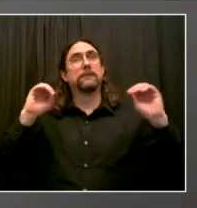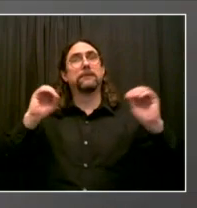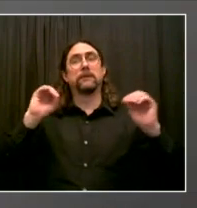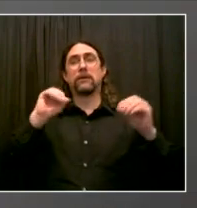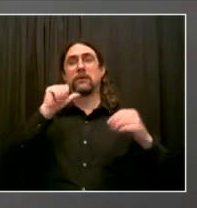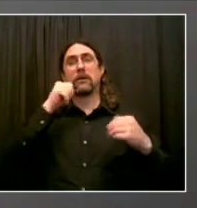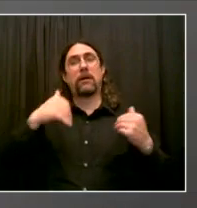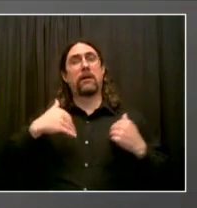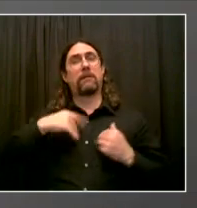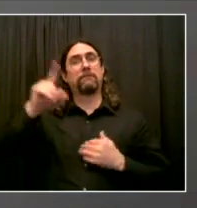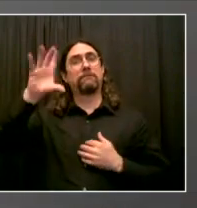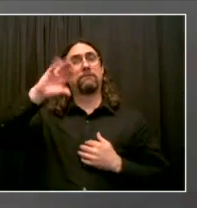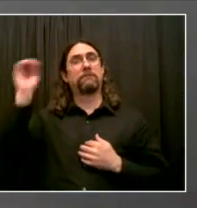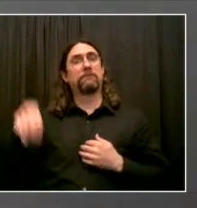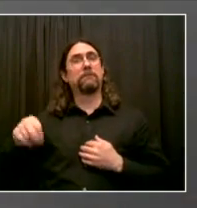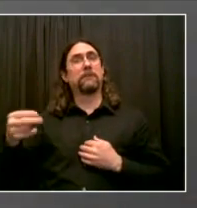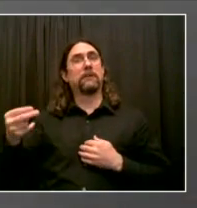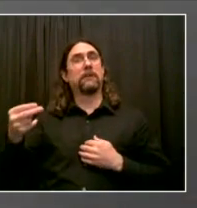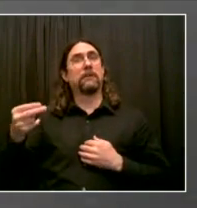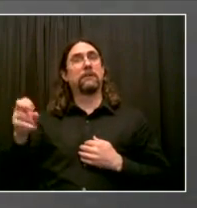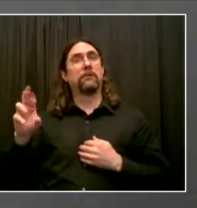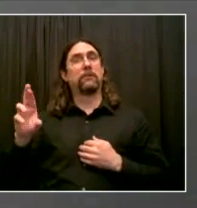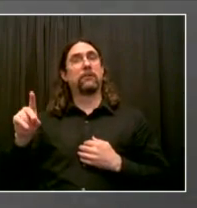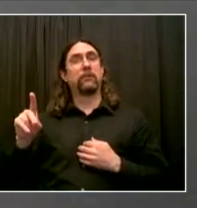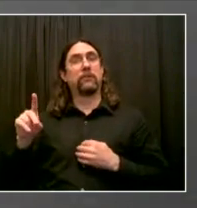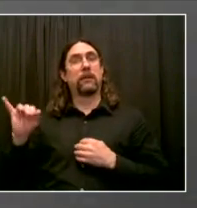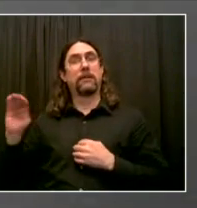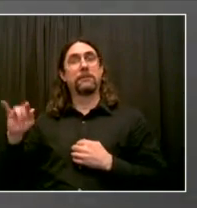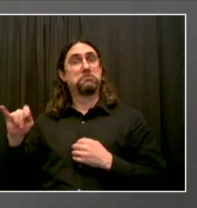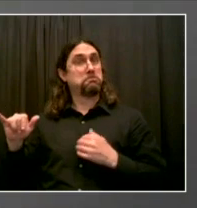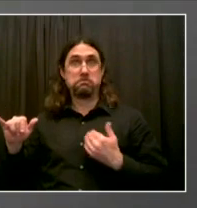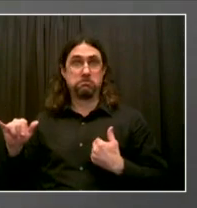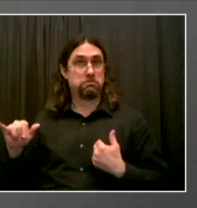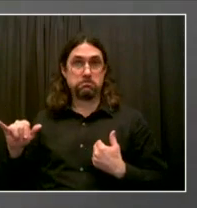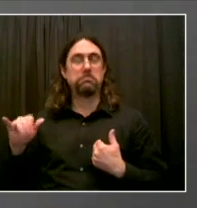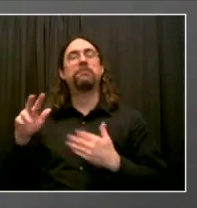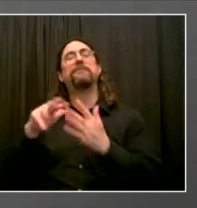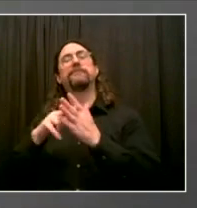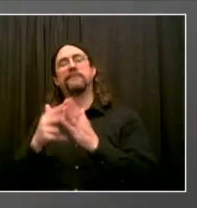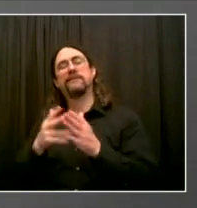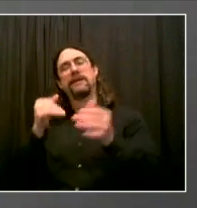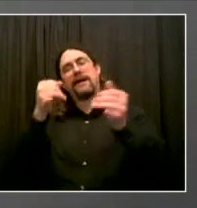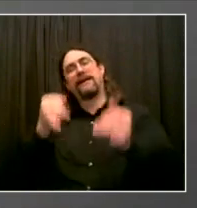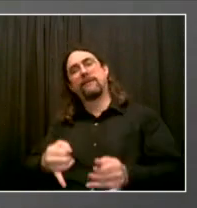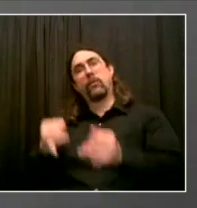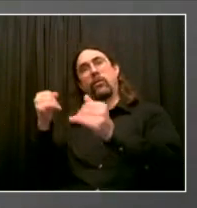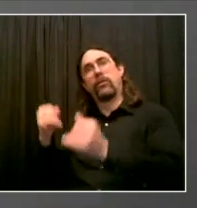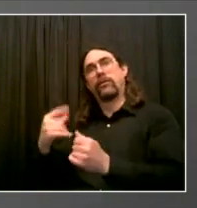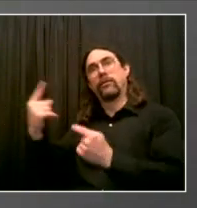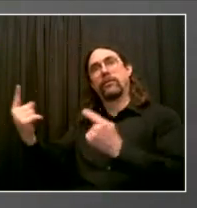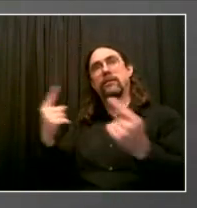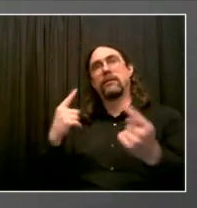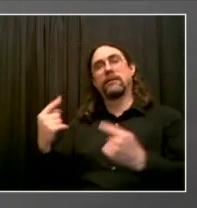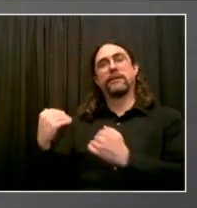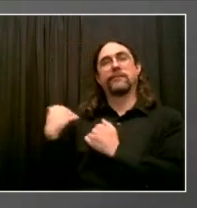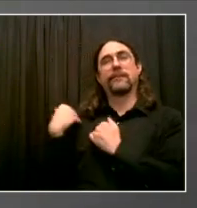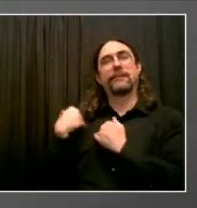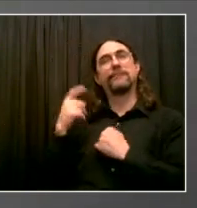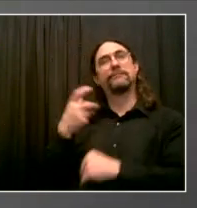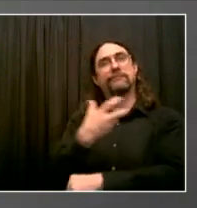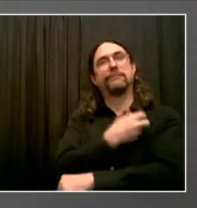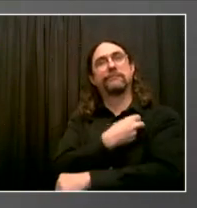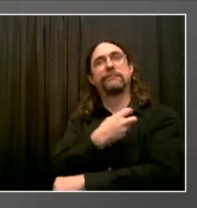really means is that so many people are vaccinated that those people who are not vaccinated get a kind of